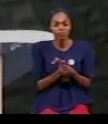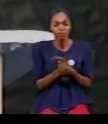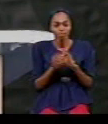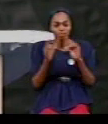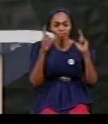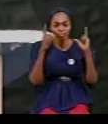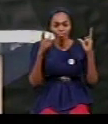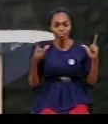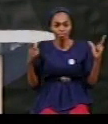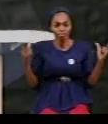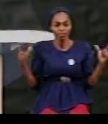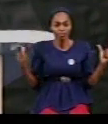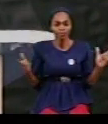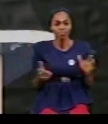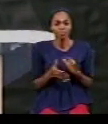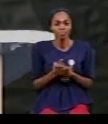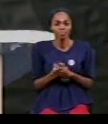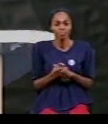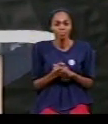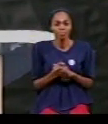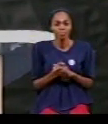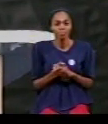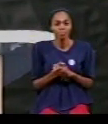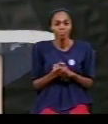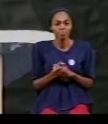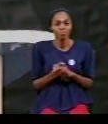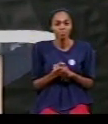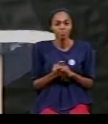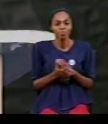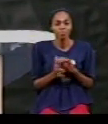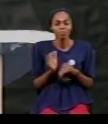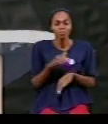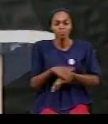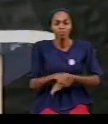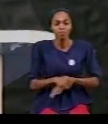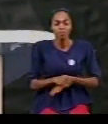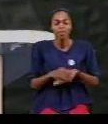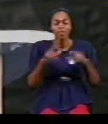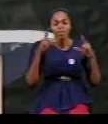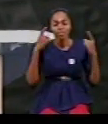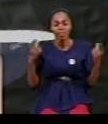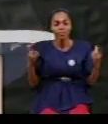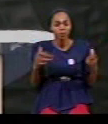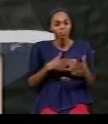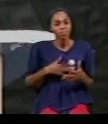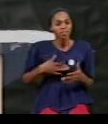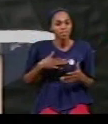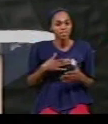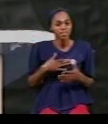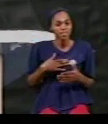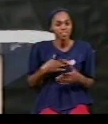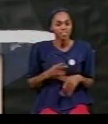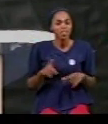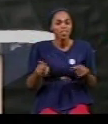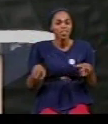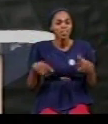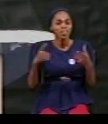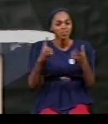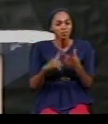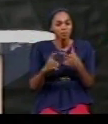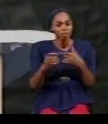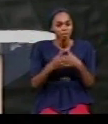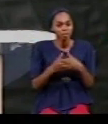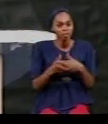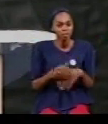located from the cant of the trees there. Behind the trees, behind us here.